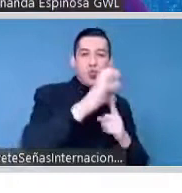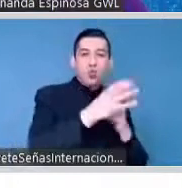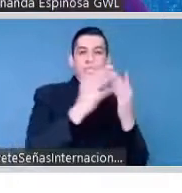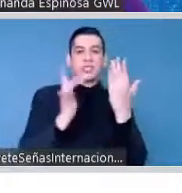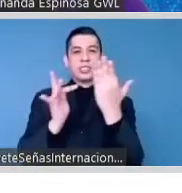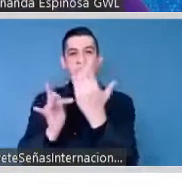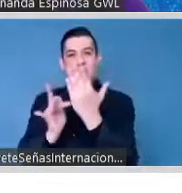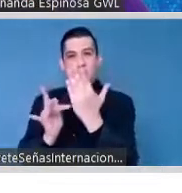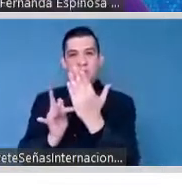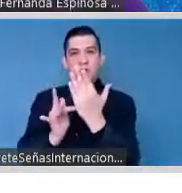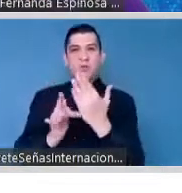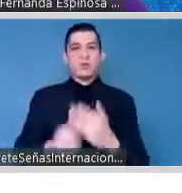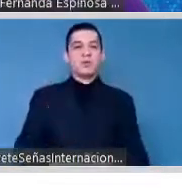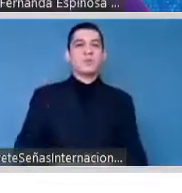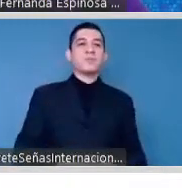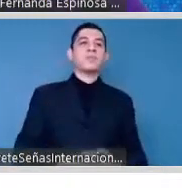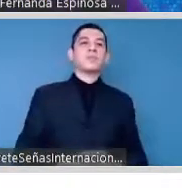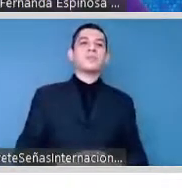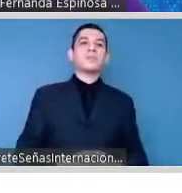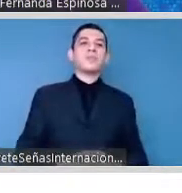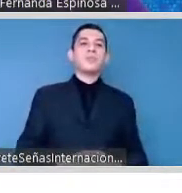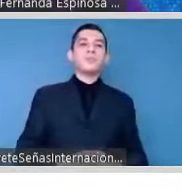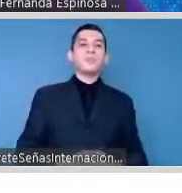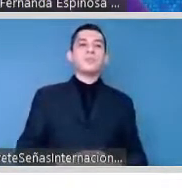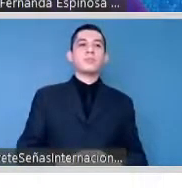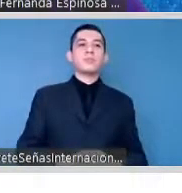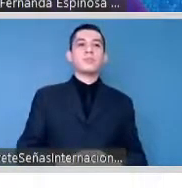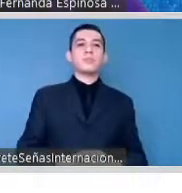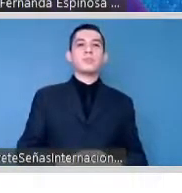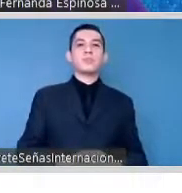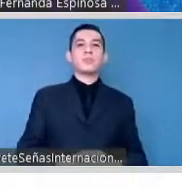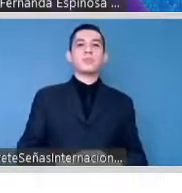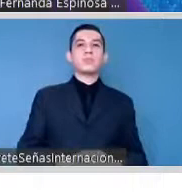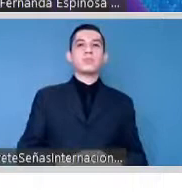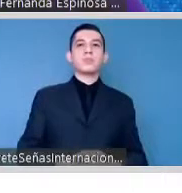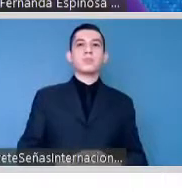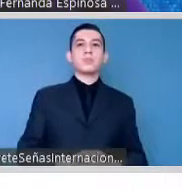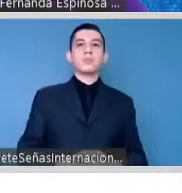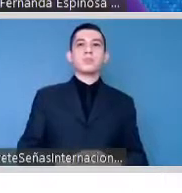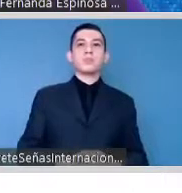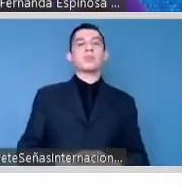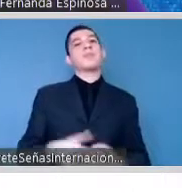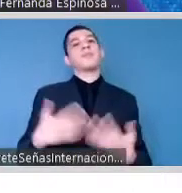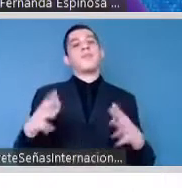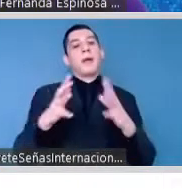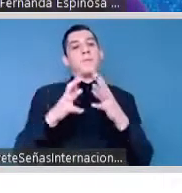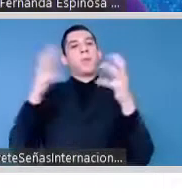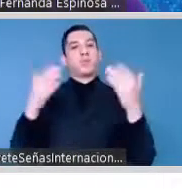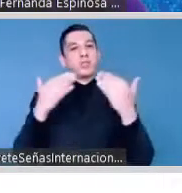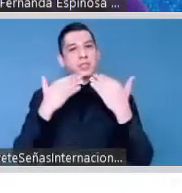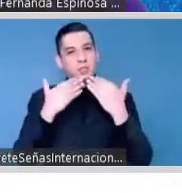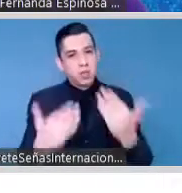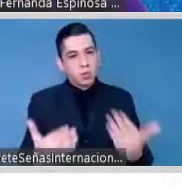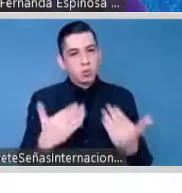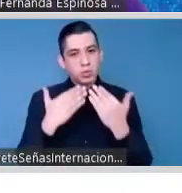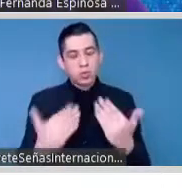Suzanne, you're muted at the moment. Sorry, I was muted. Just a huge thank you. And I really commend you all for being with us